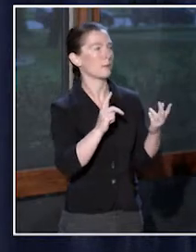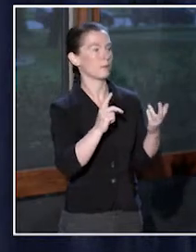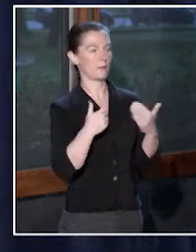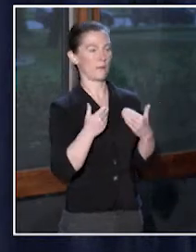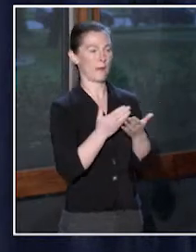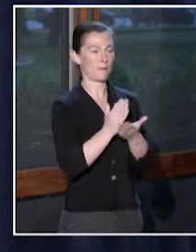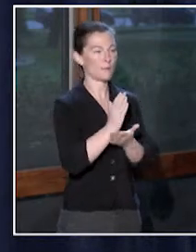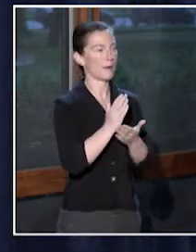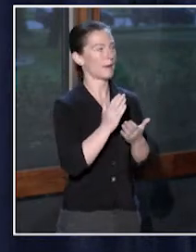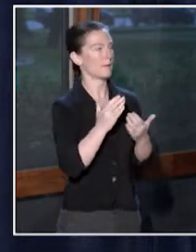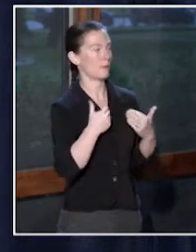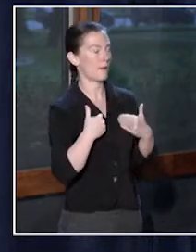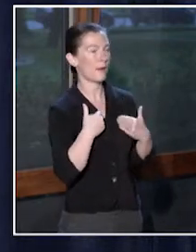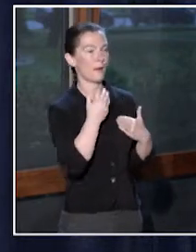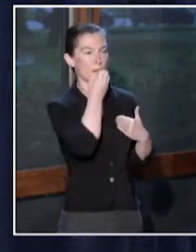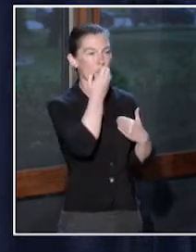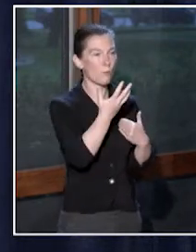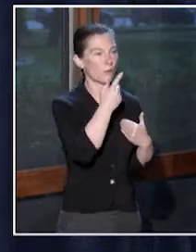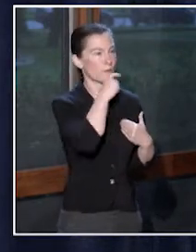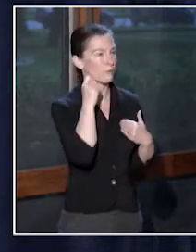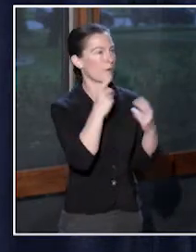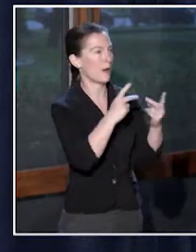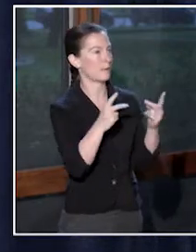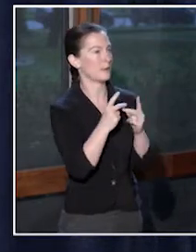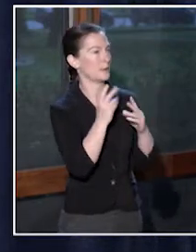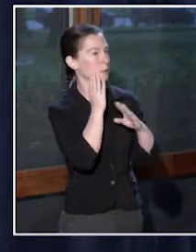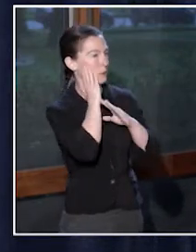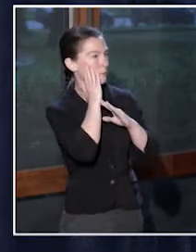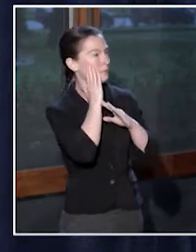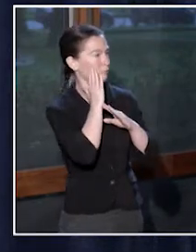place to rest their head at night.